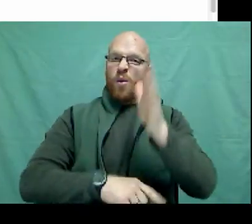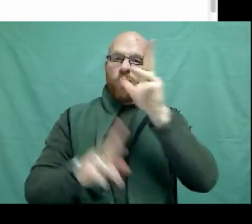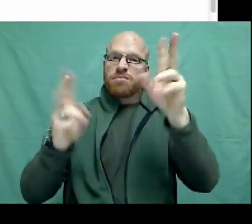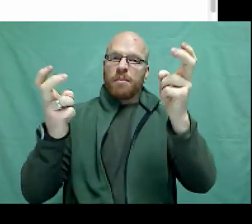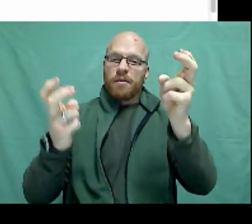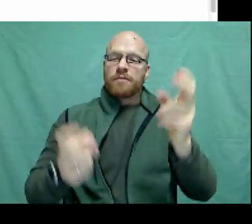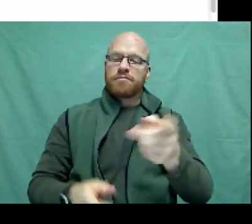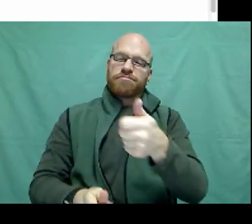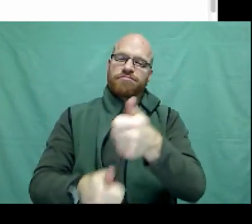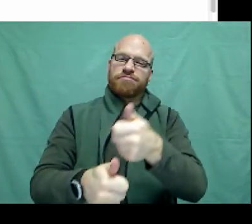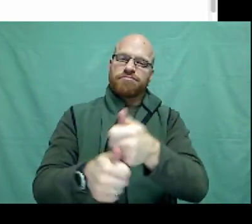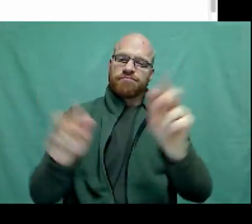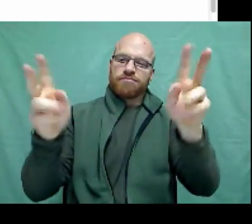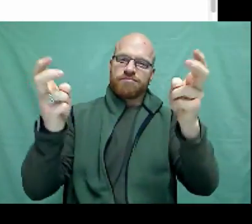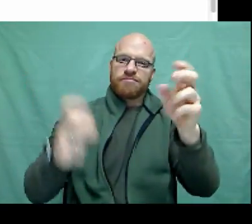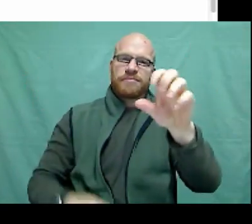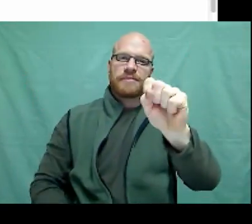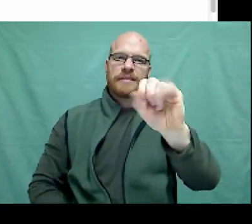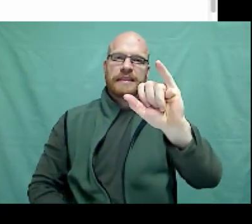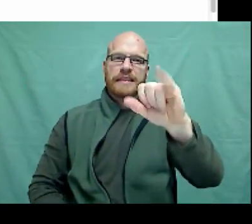Okay, today we're going to talk about